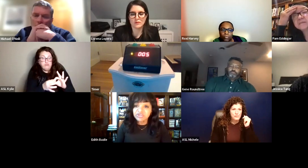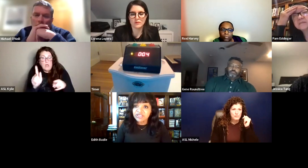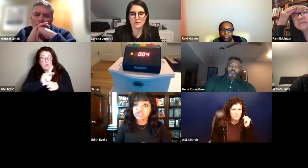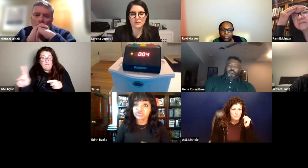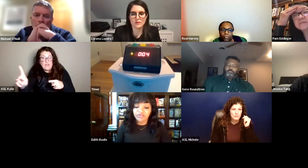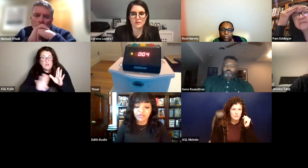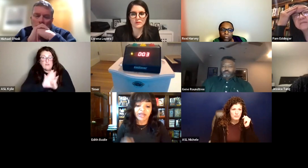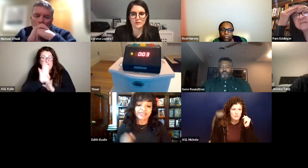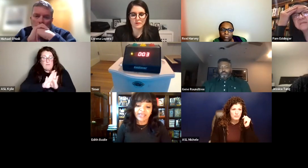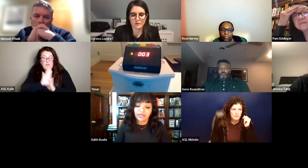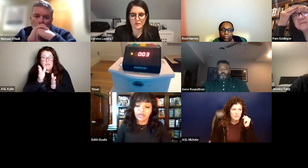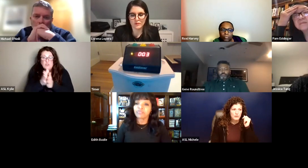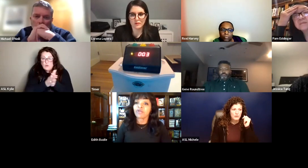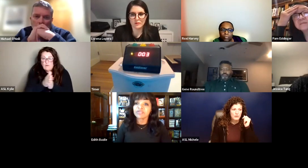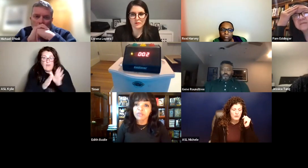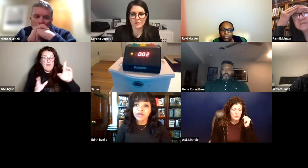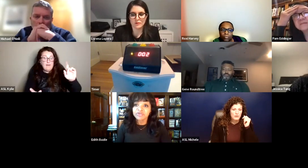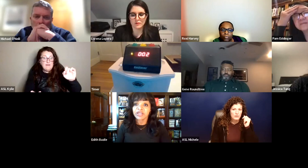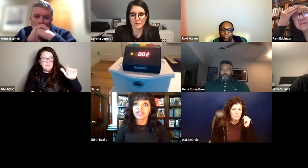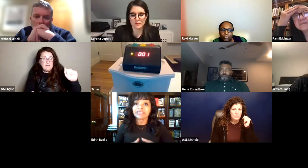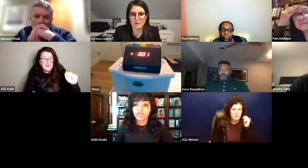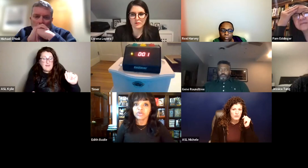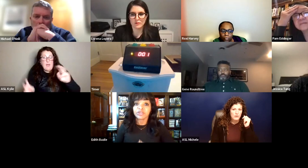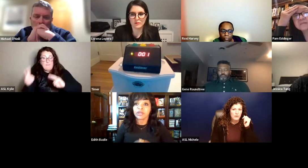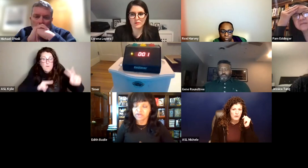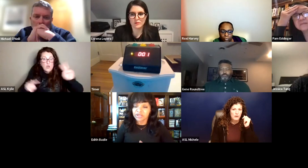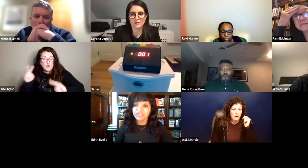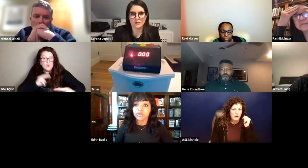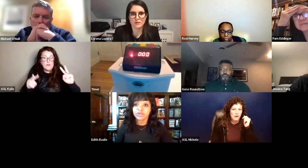for teachers that's driven by data, progress monitoring, and